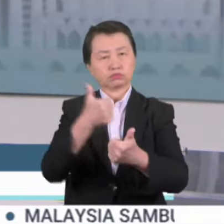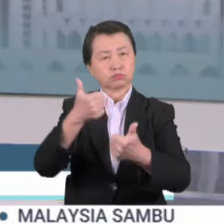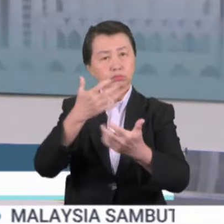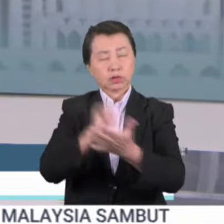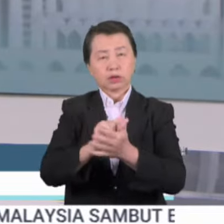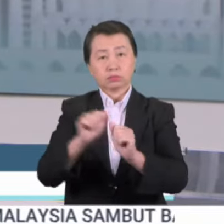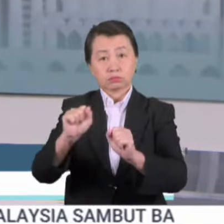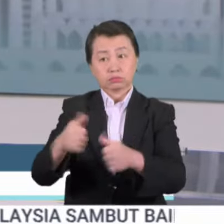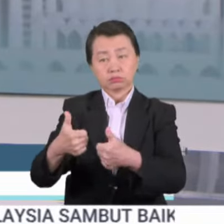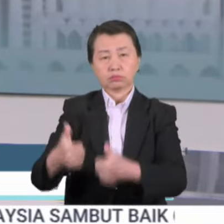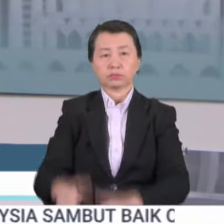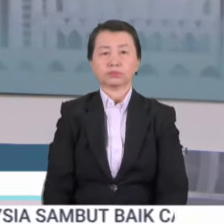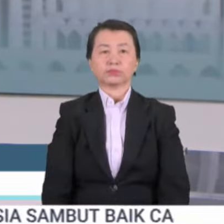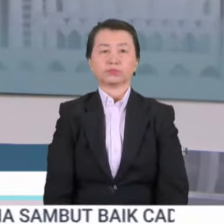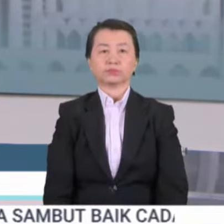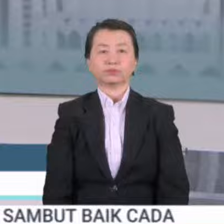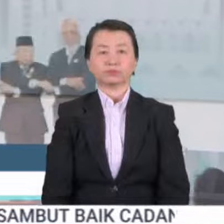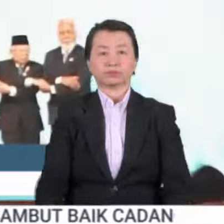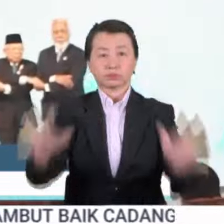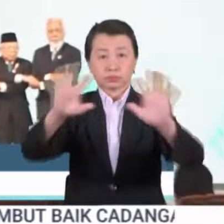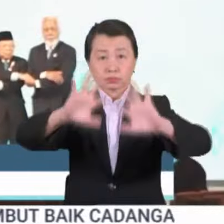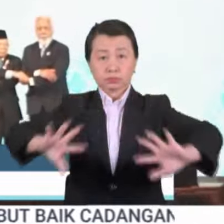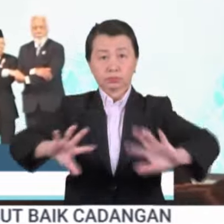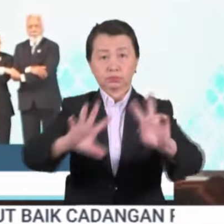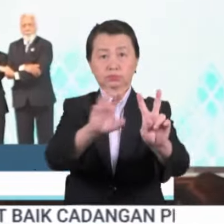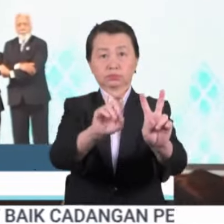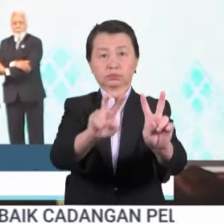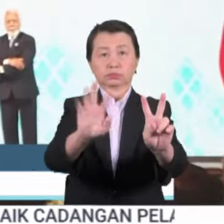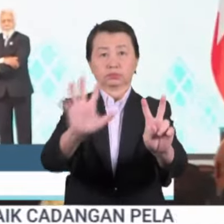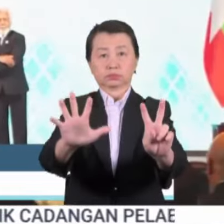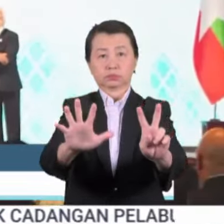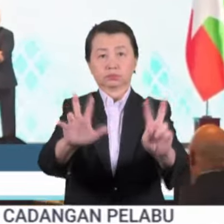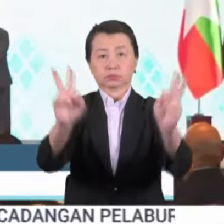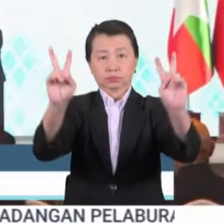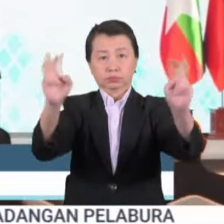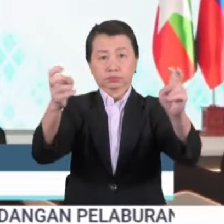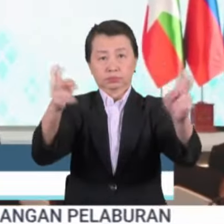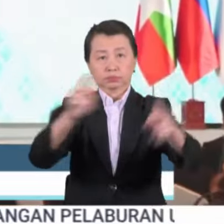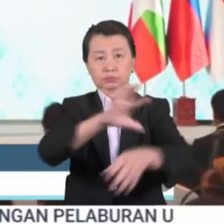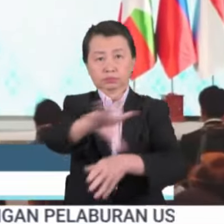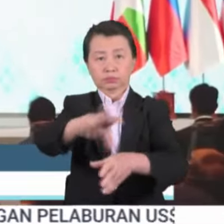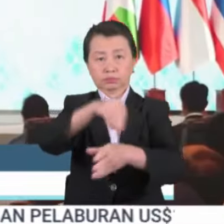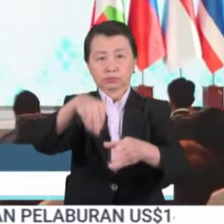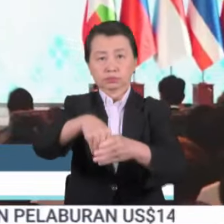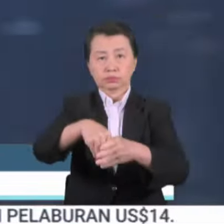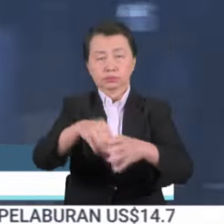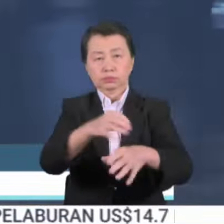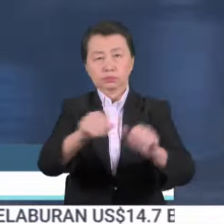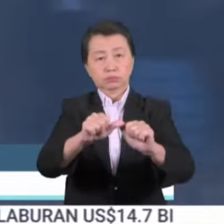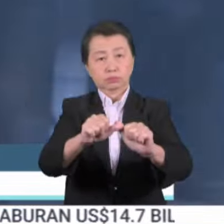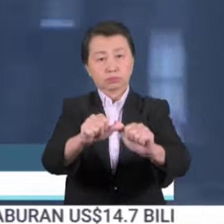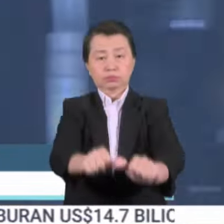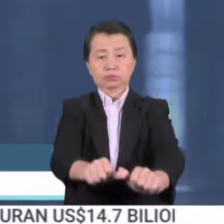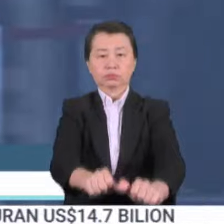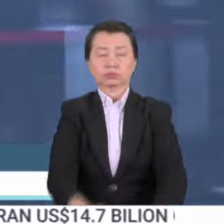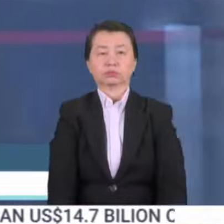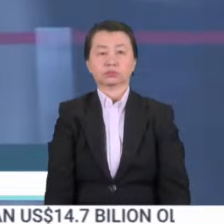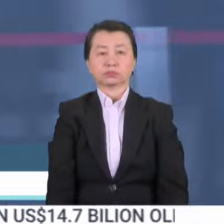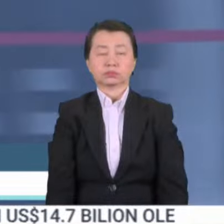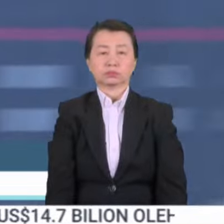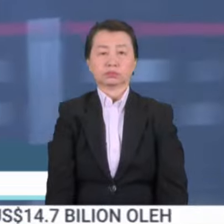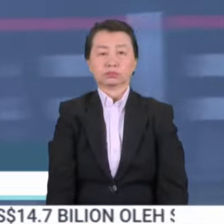dan potensi. ASEAN 2025 bertemakan keterangkuman dan kemampanan.